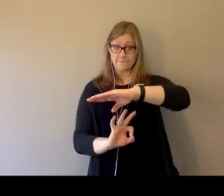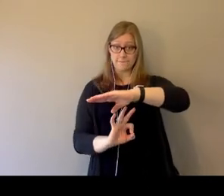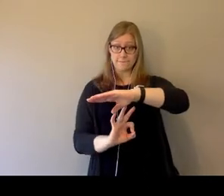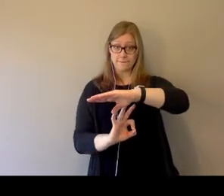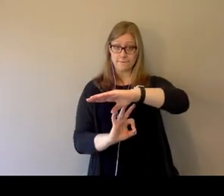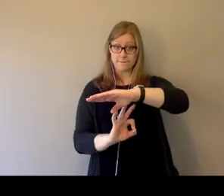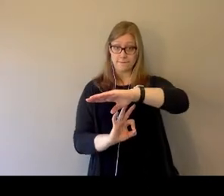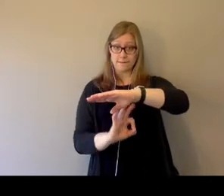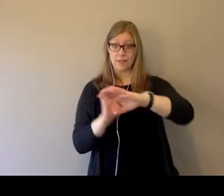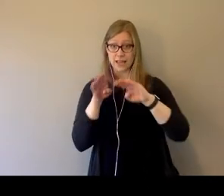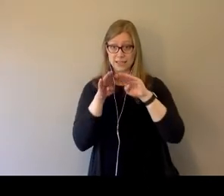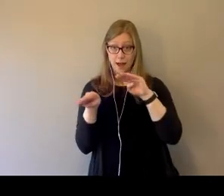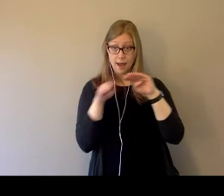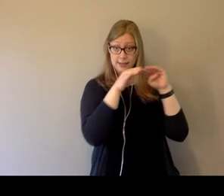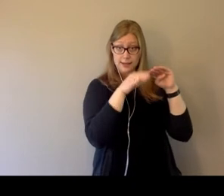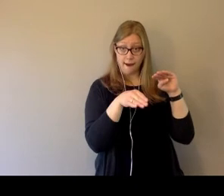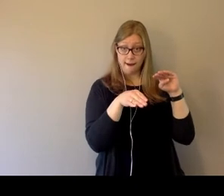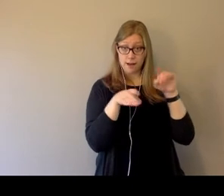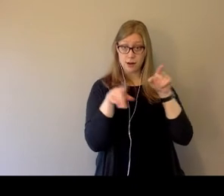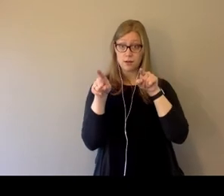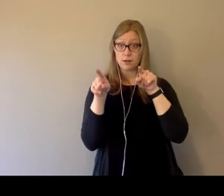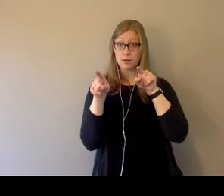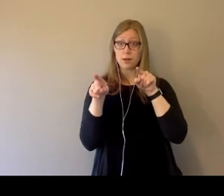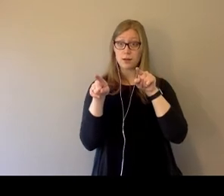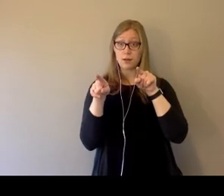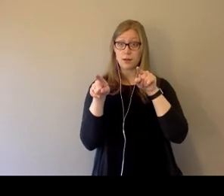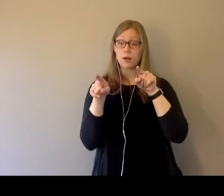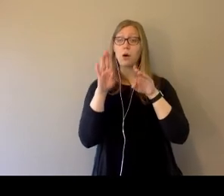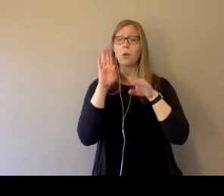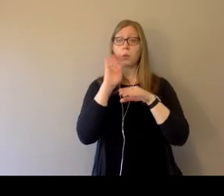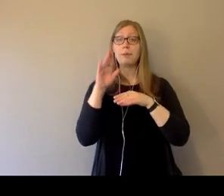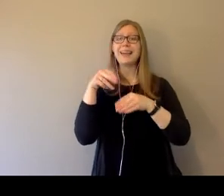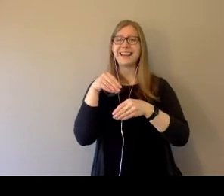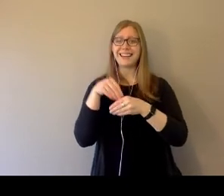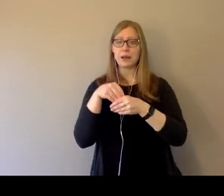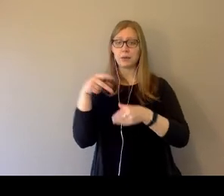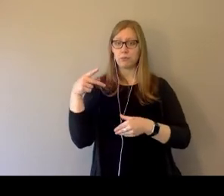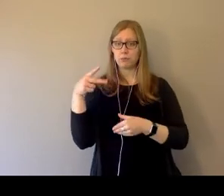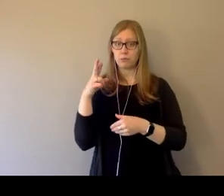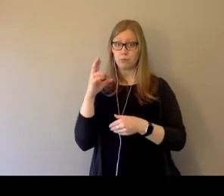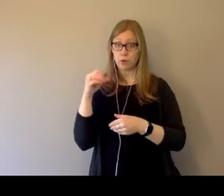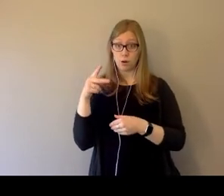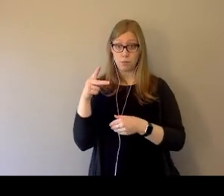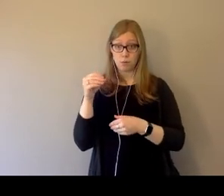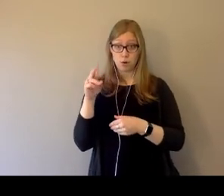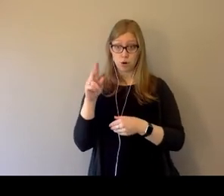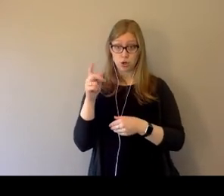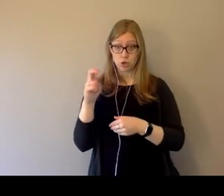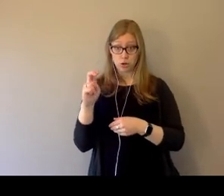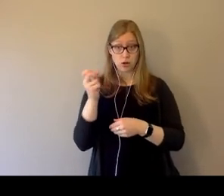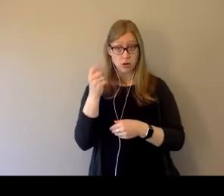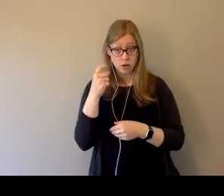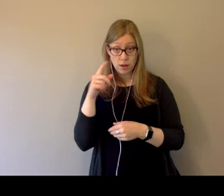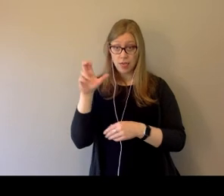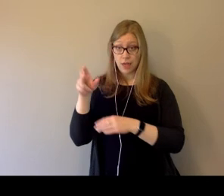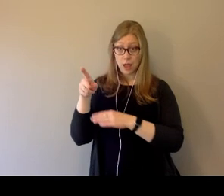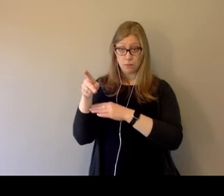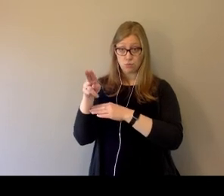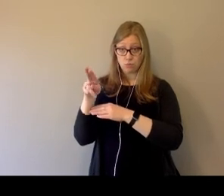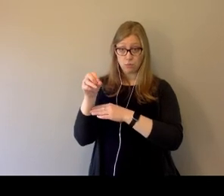is going to make a proportion that is true, and that's going to be equal to A over